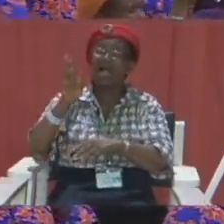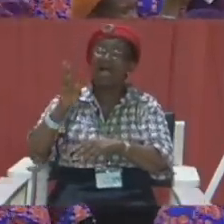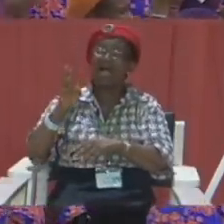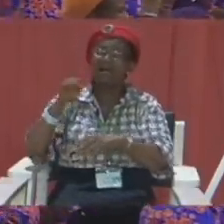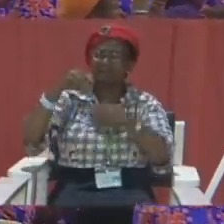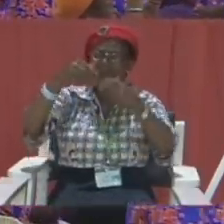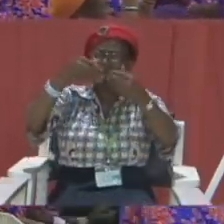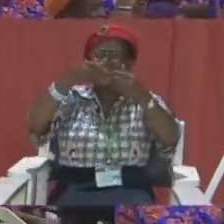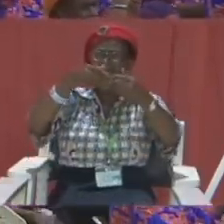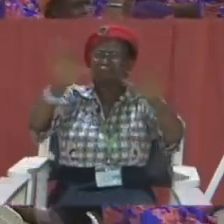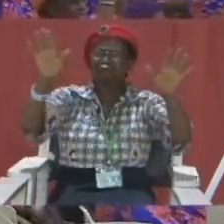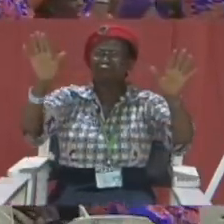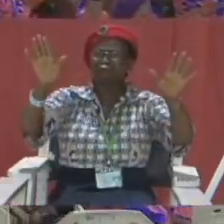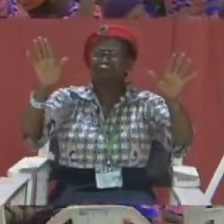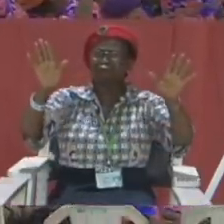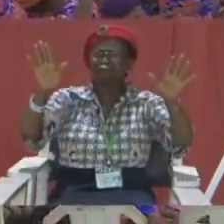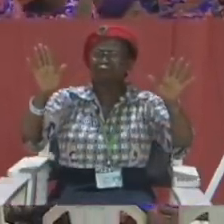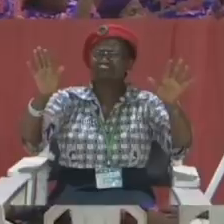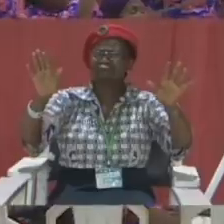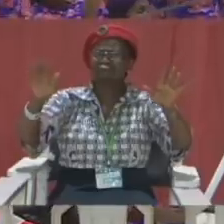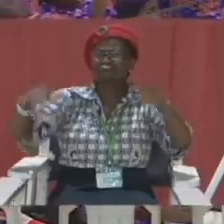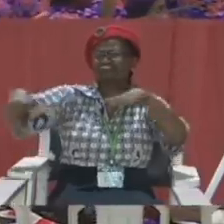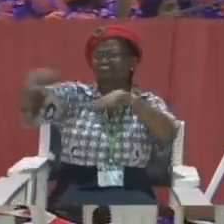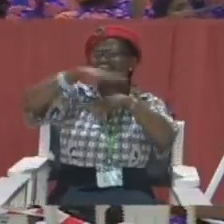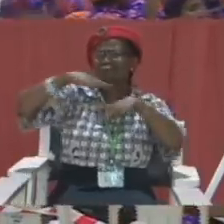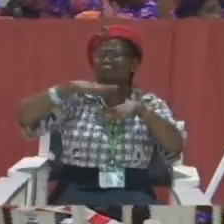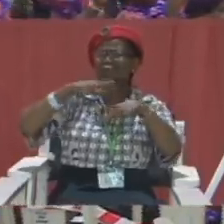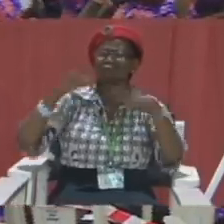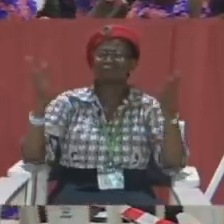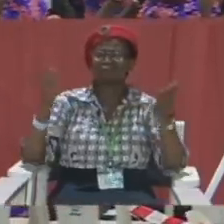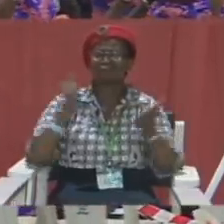I want to give you a otidopin.